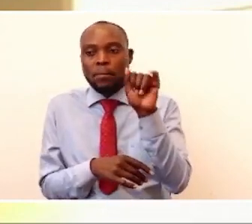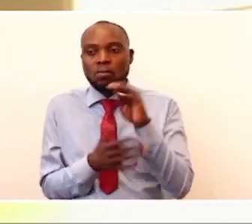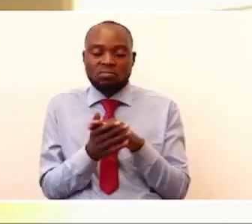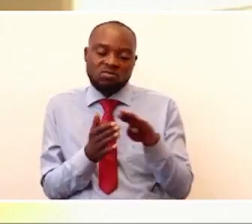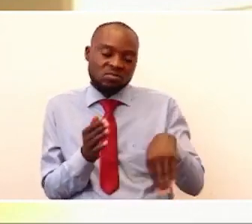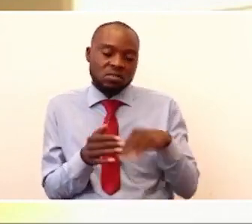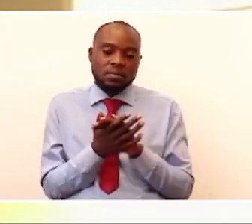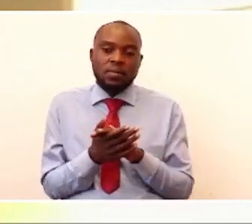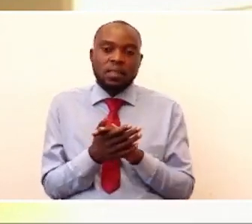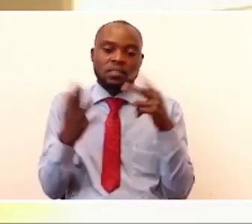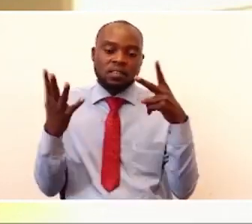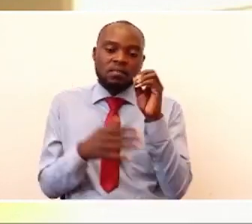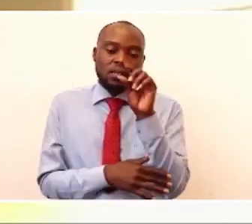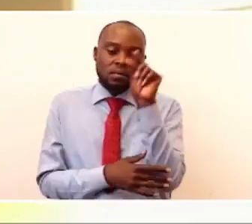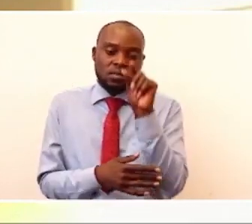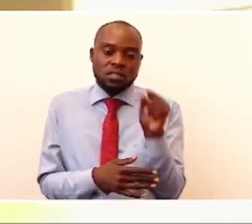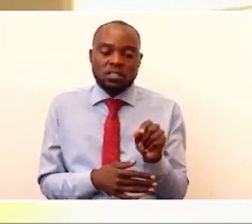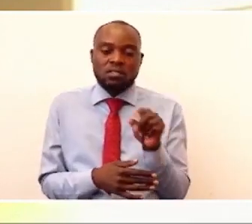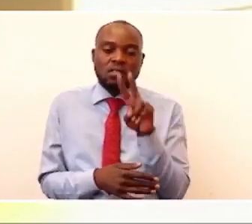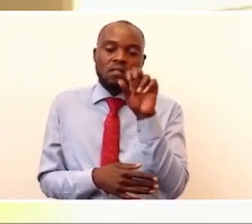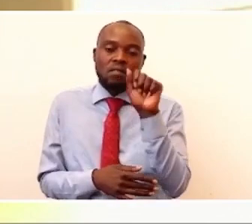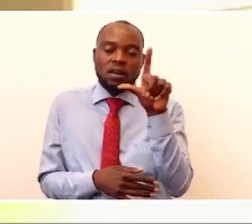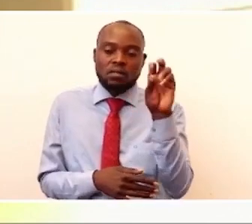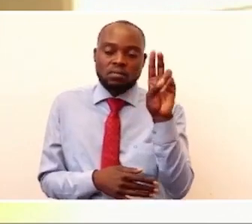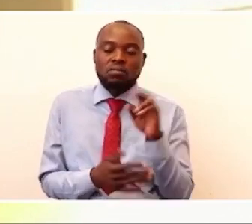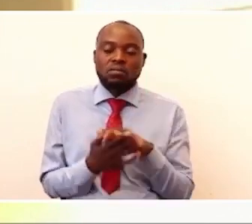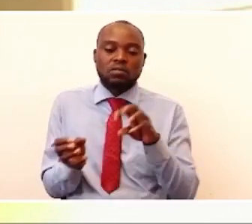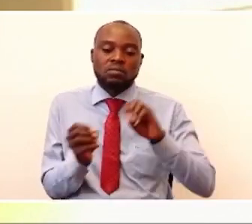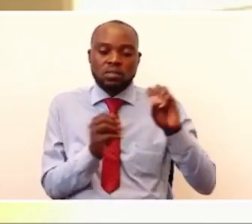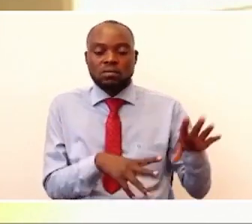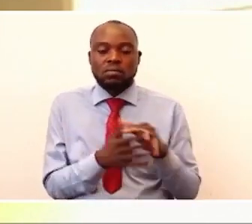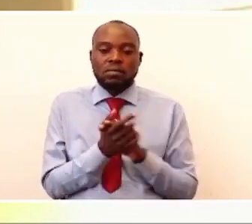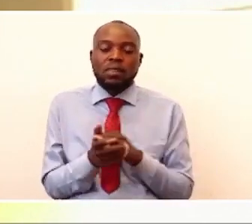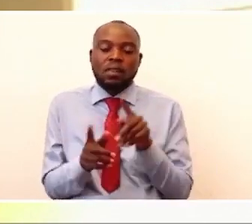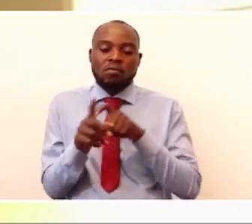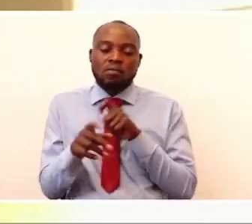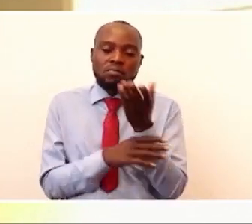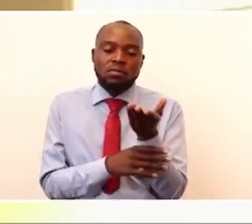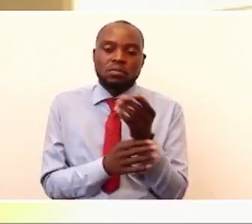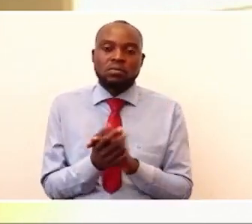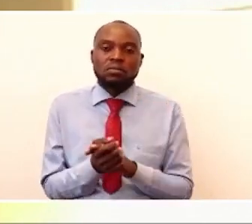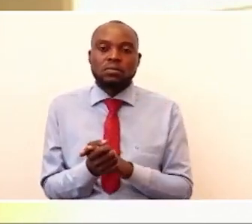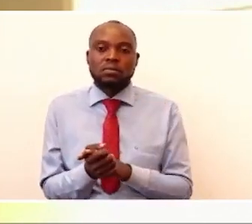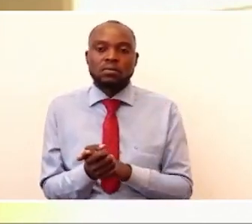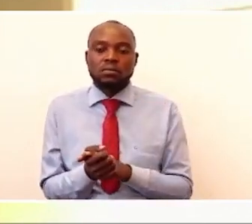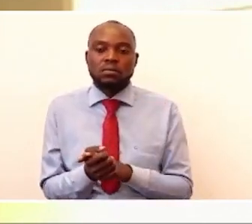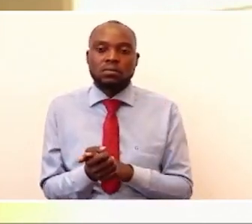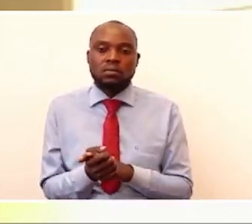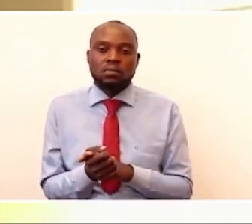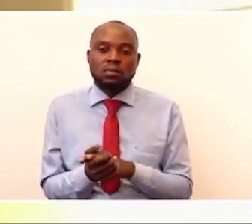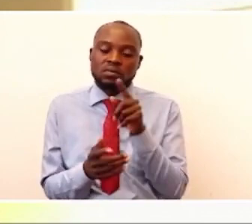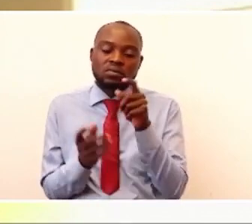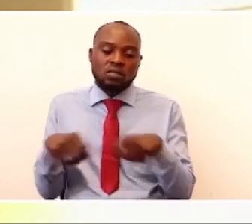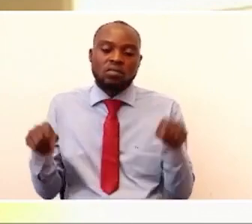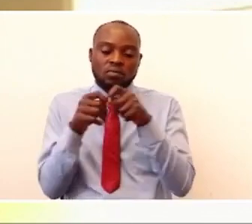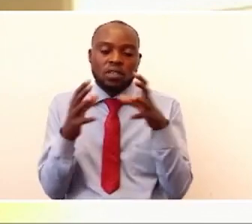of its value, that person will be subject to an incredible financial strain. So it is